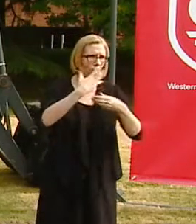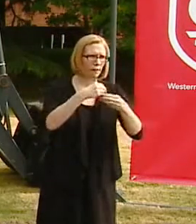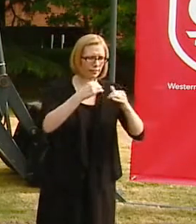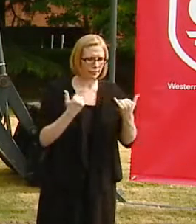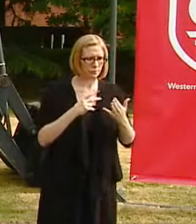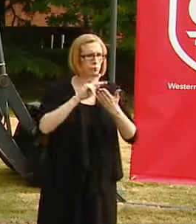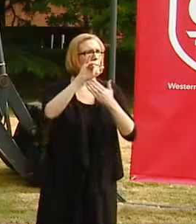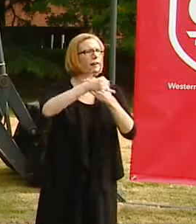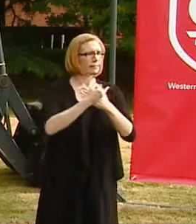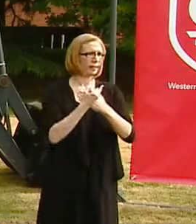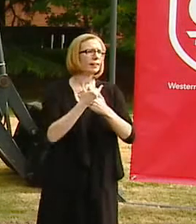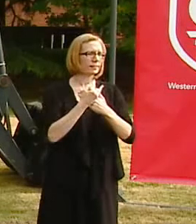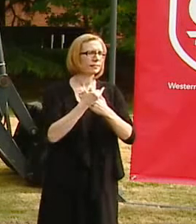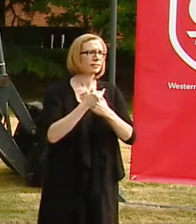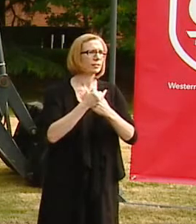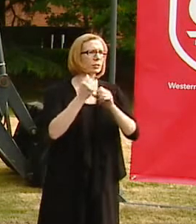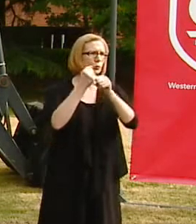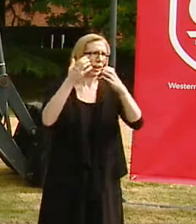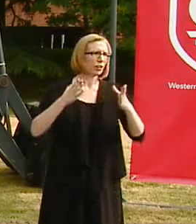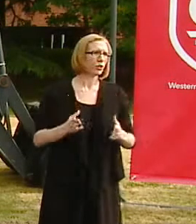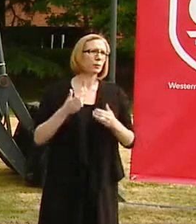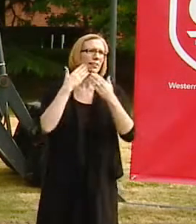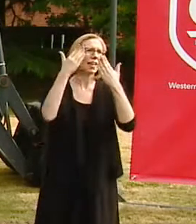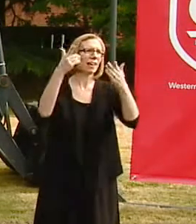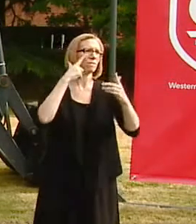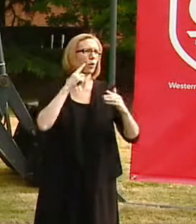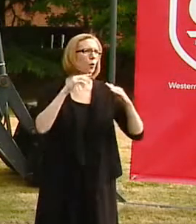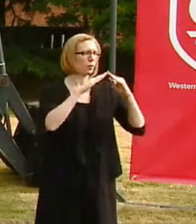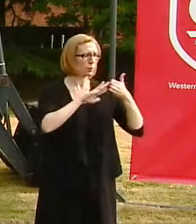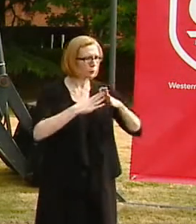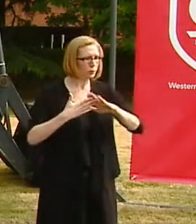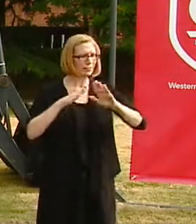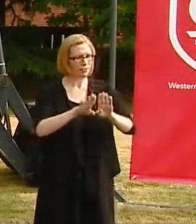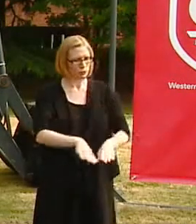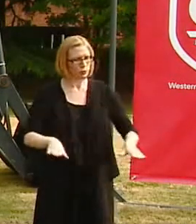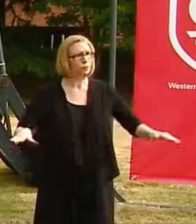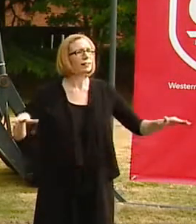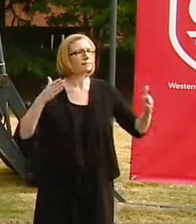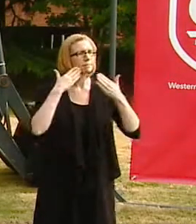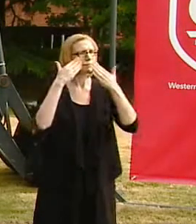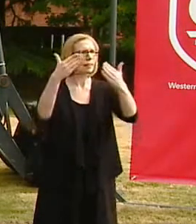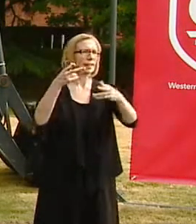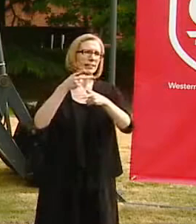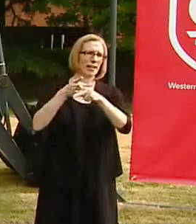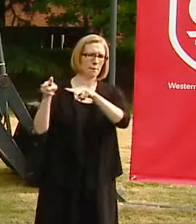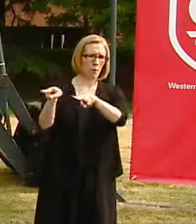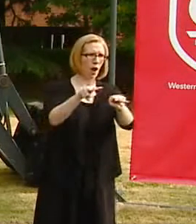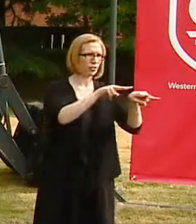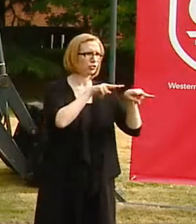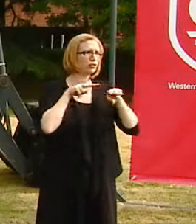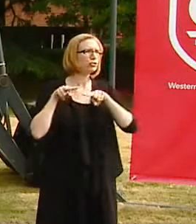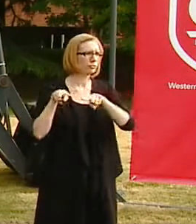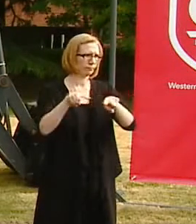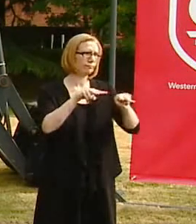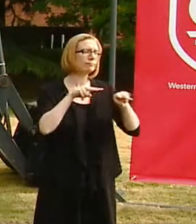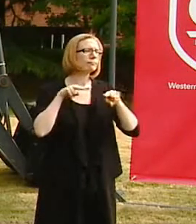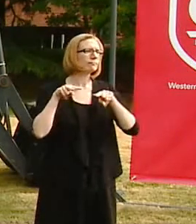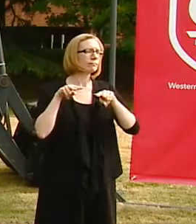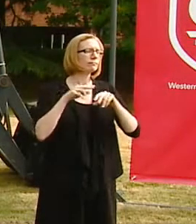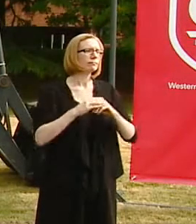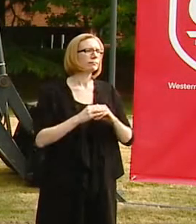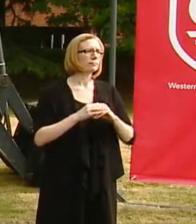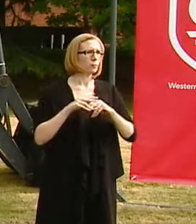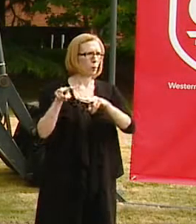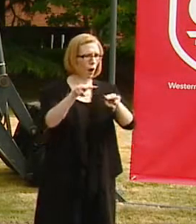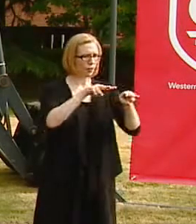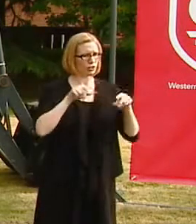project. Creator, we thank you for our communities and our children. Please keep your eye on them.